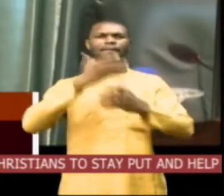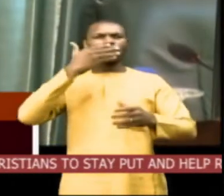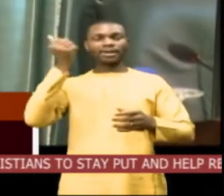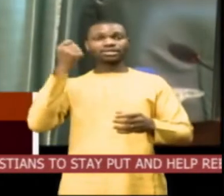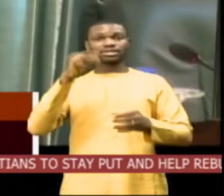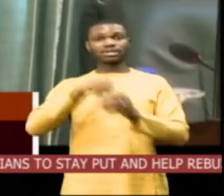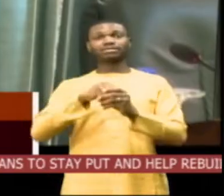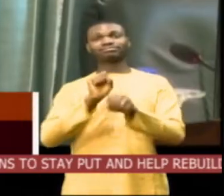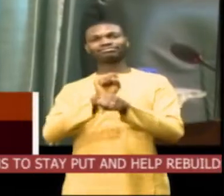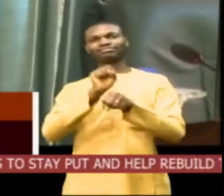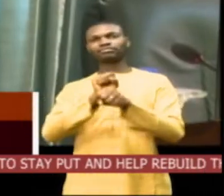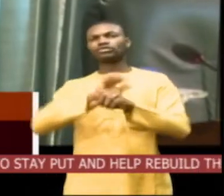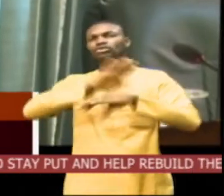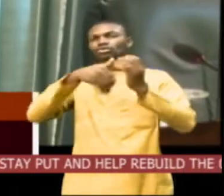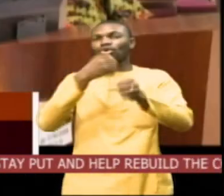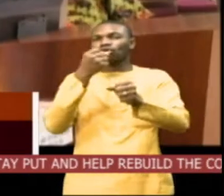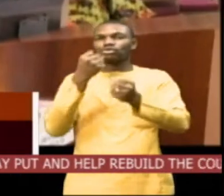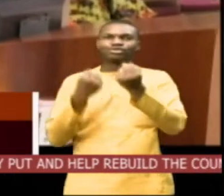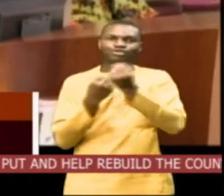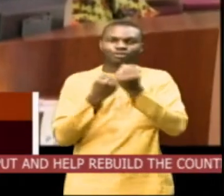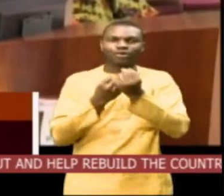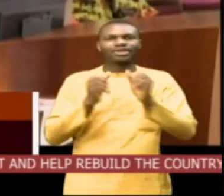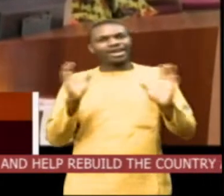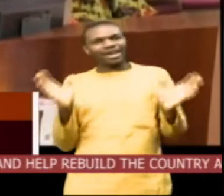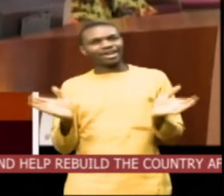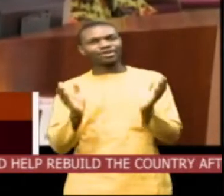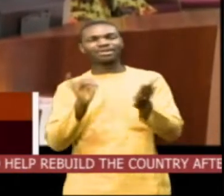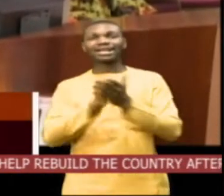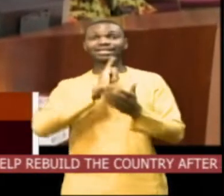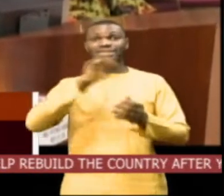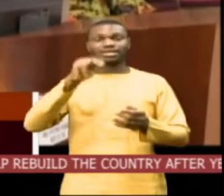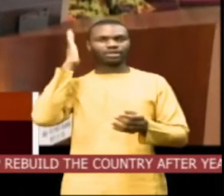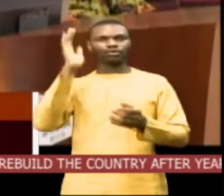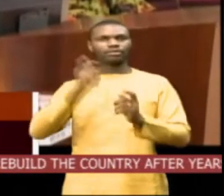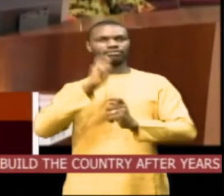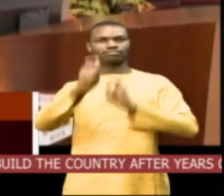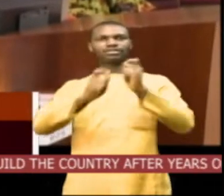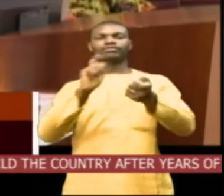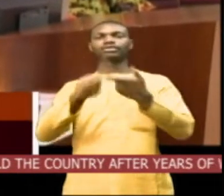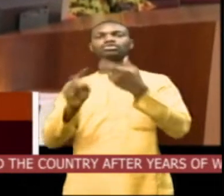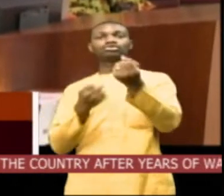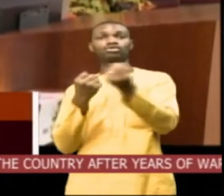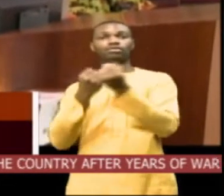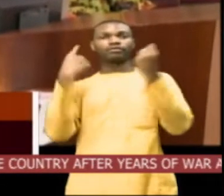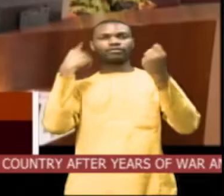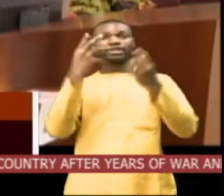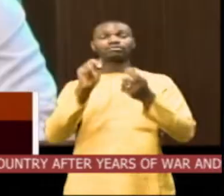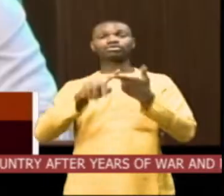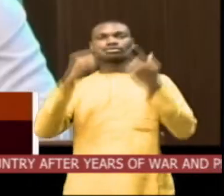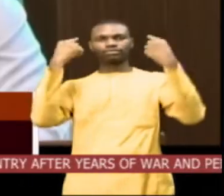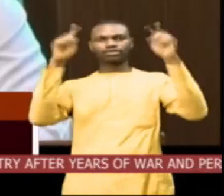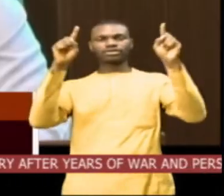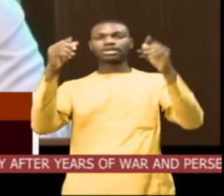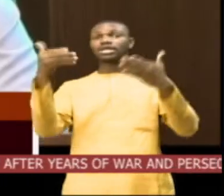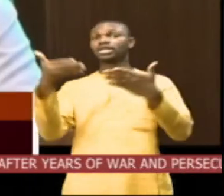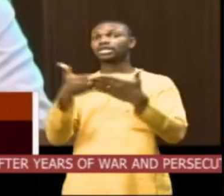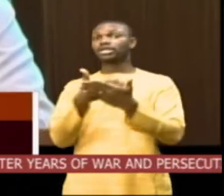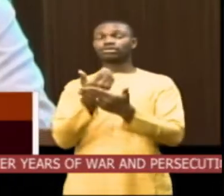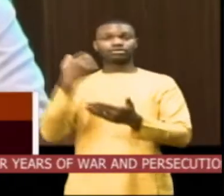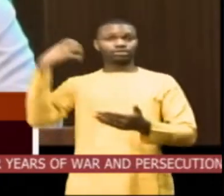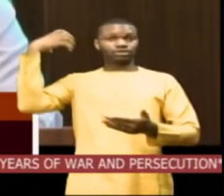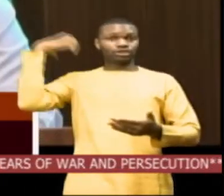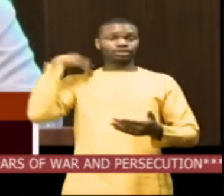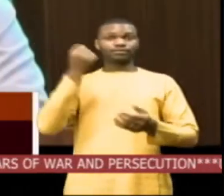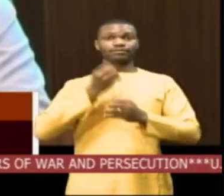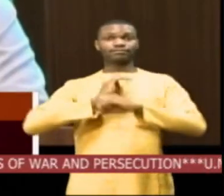promised that every support and encouragement desired will be accorded them towards achieving their objectives. The new Chief of Defence Staff,